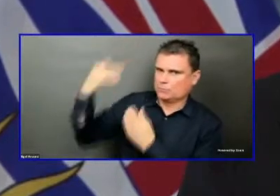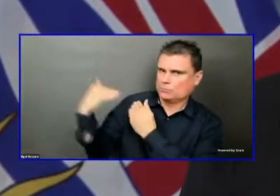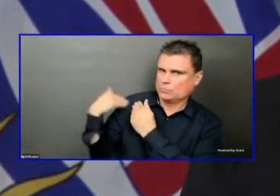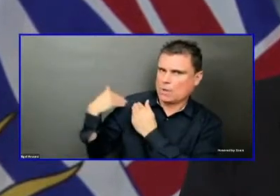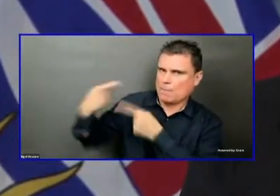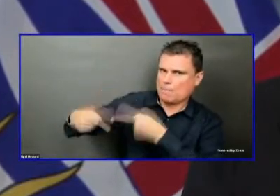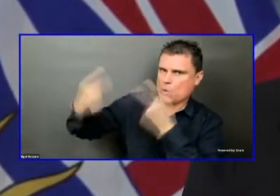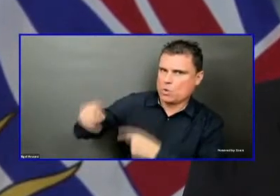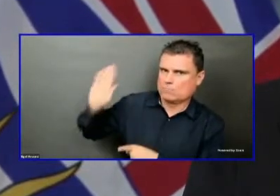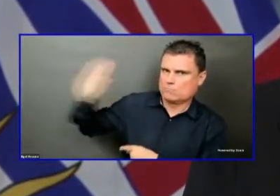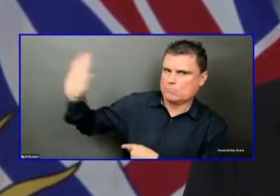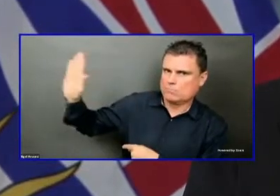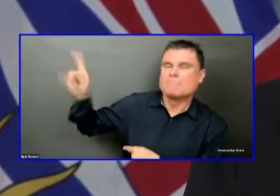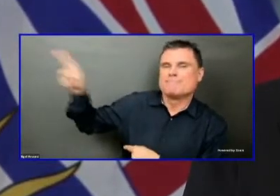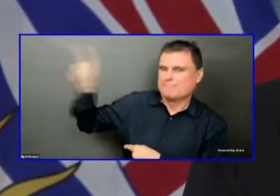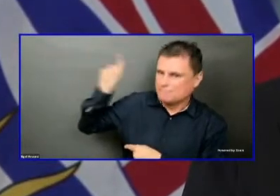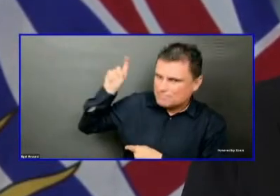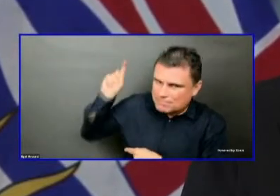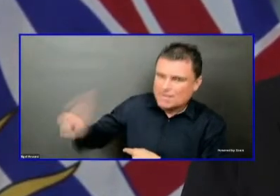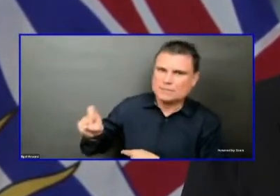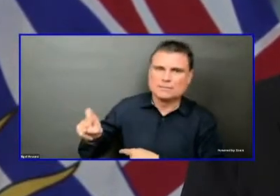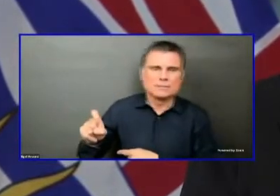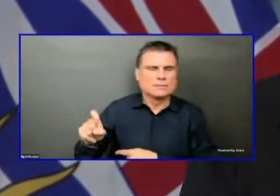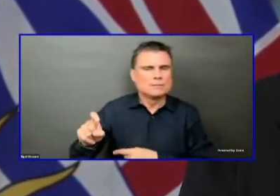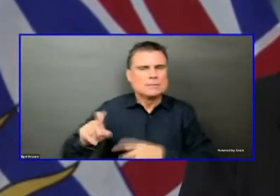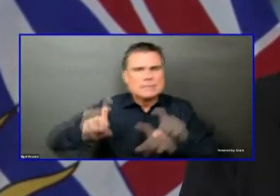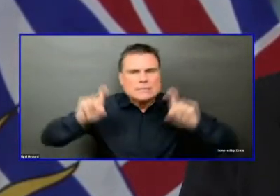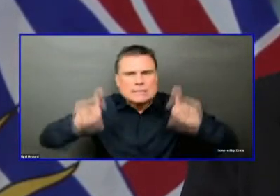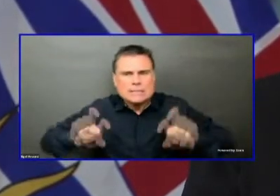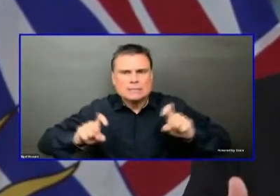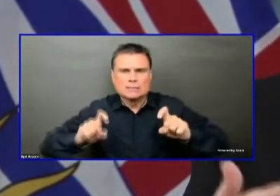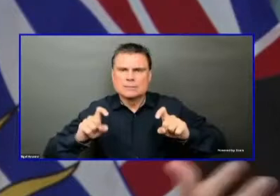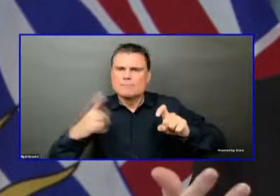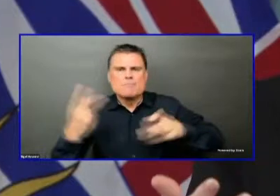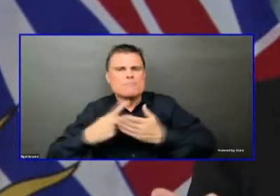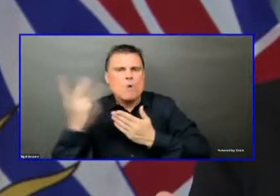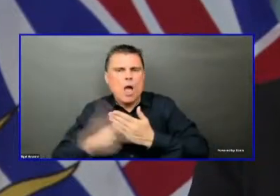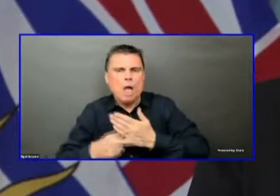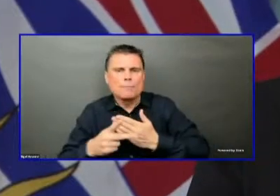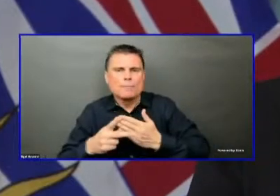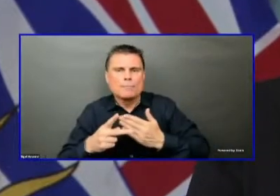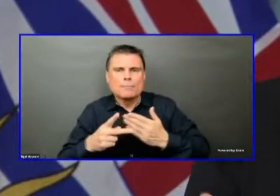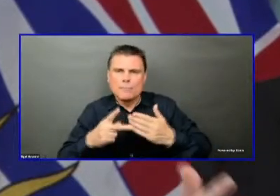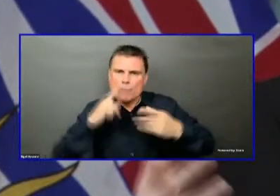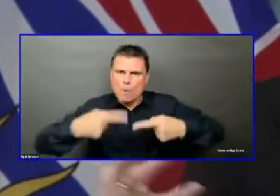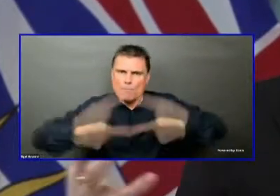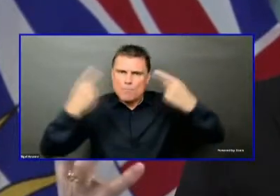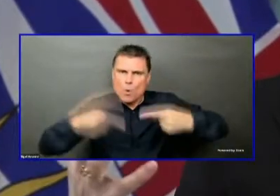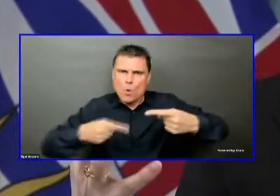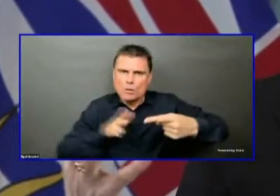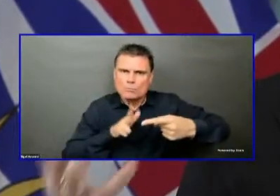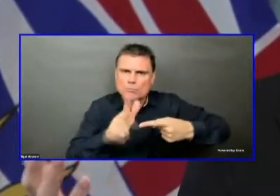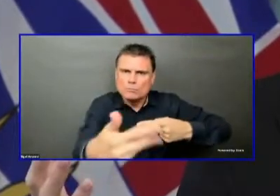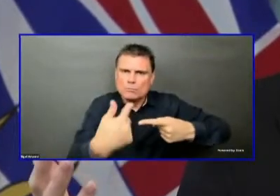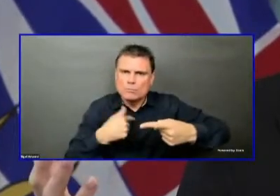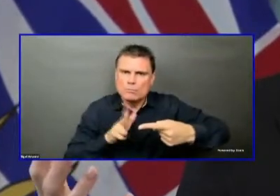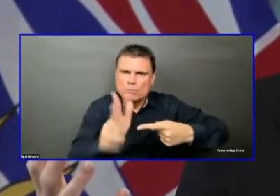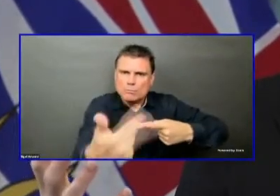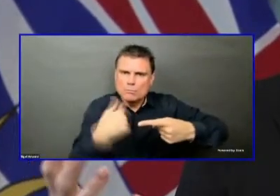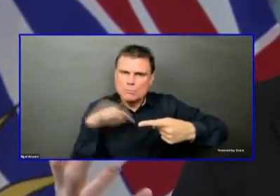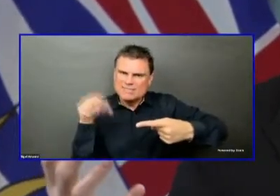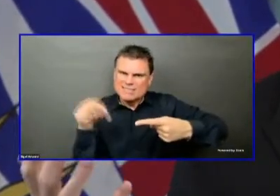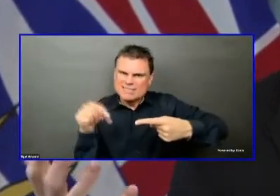testing of people who go back and forth across the border regularly. And you bring up a very good point. One of the